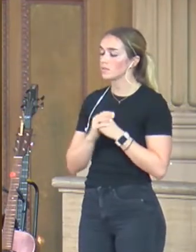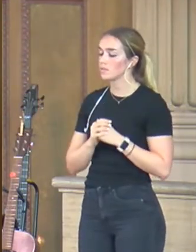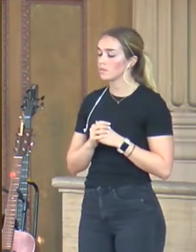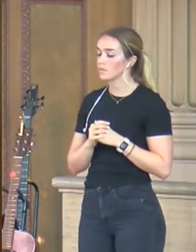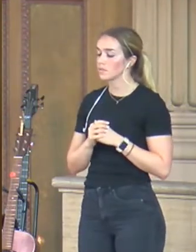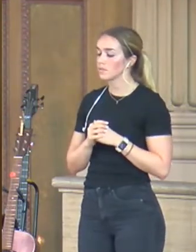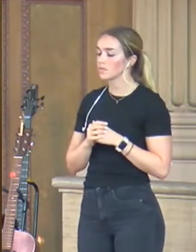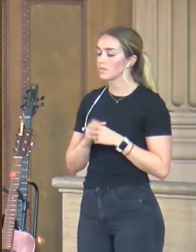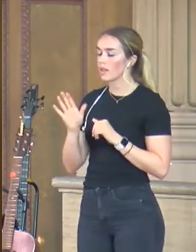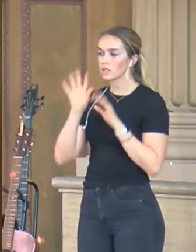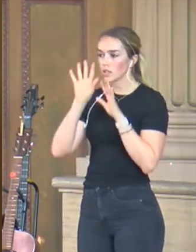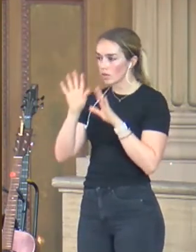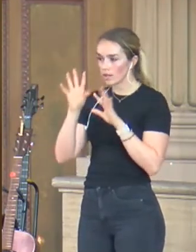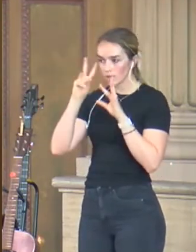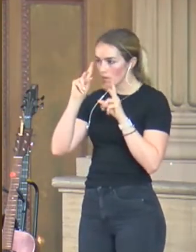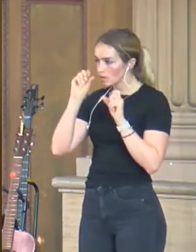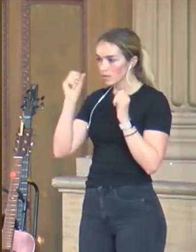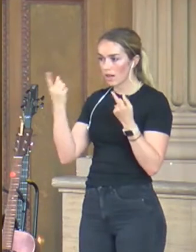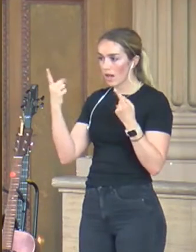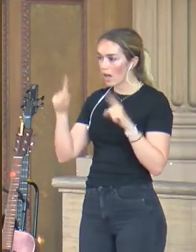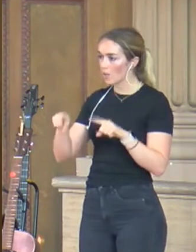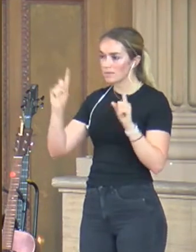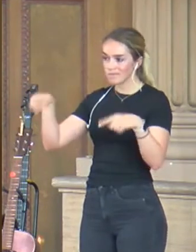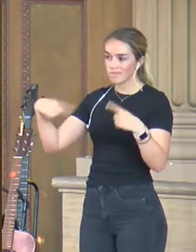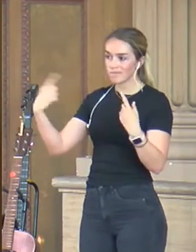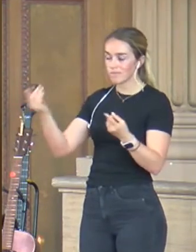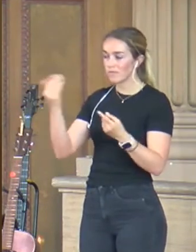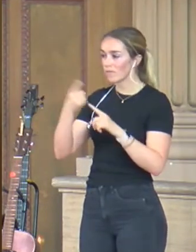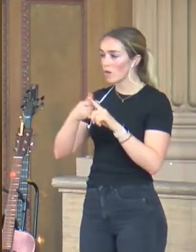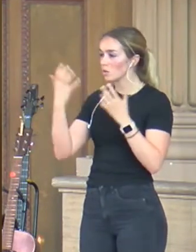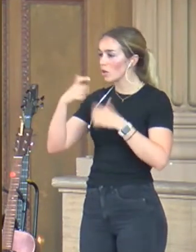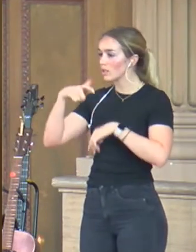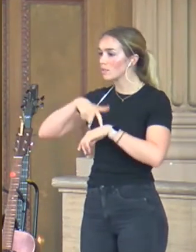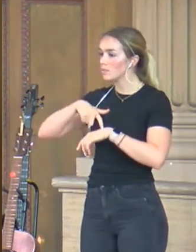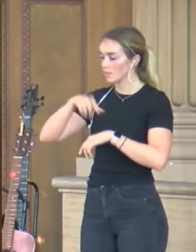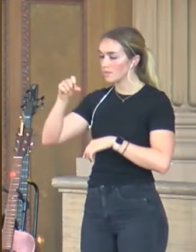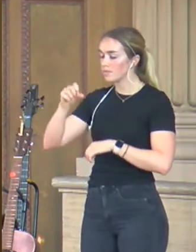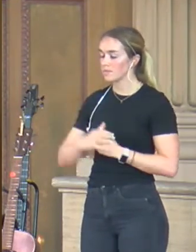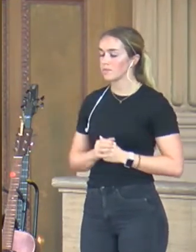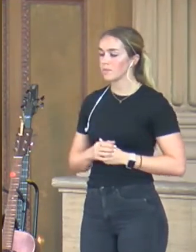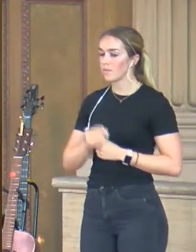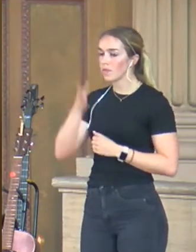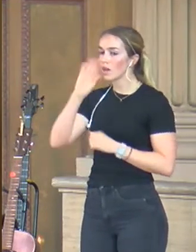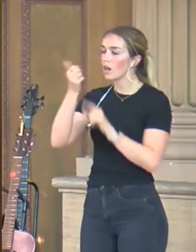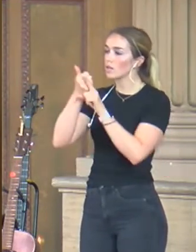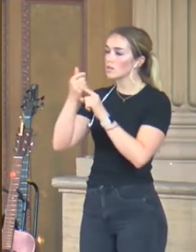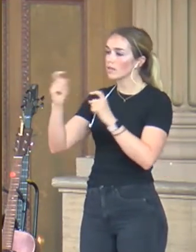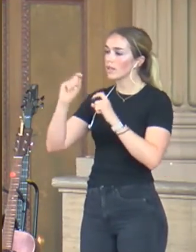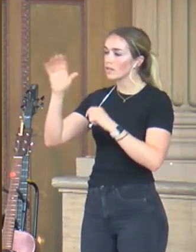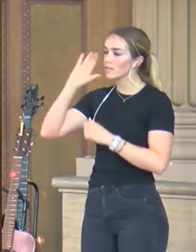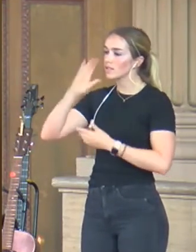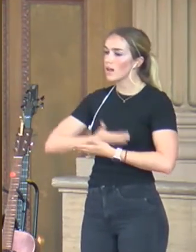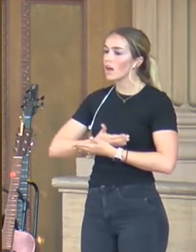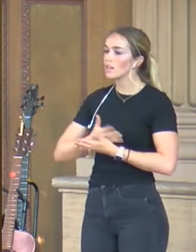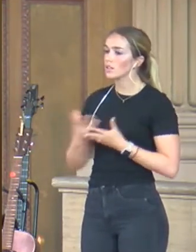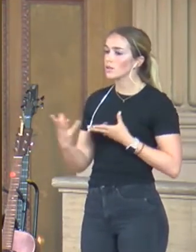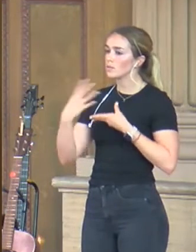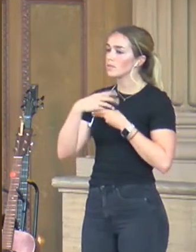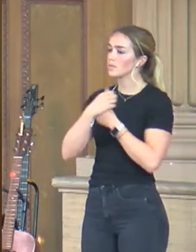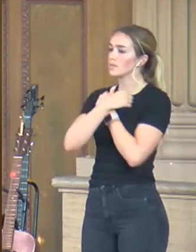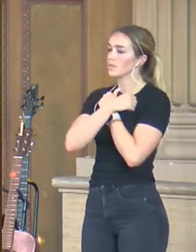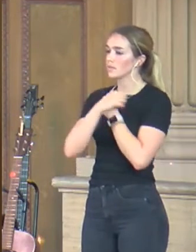That's the greatest wonder known in the darkness. That God would send his son to embrace